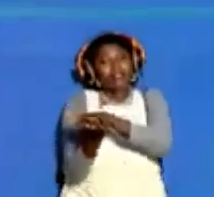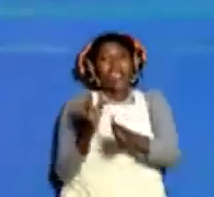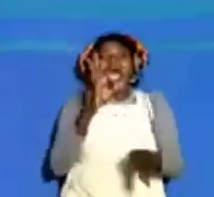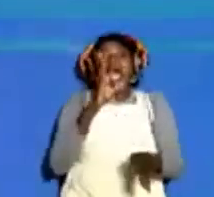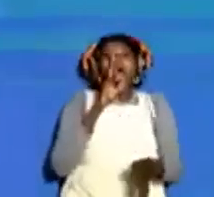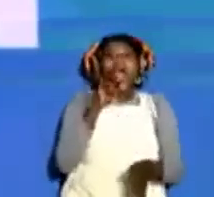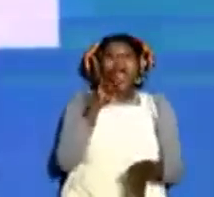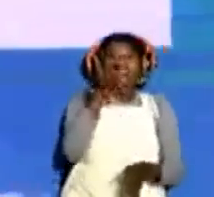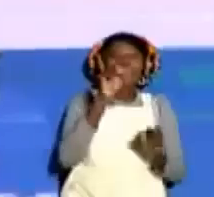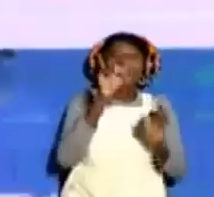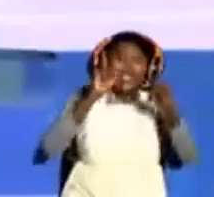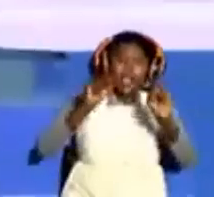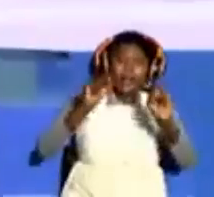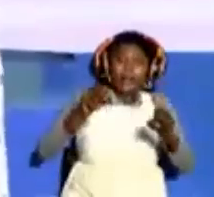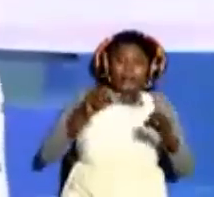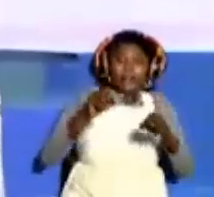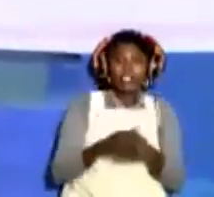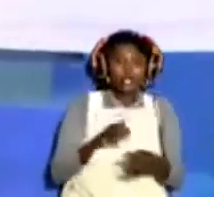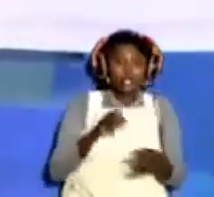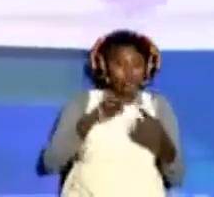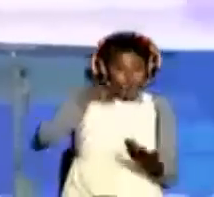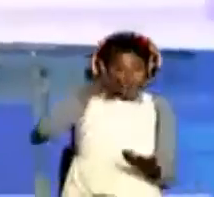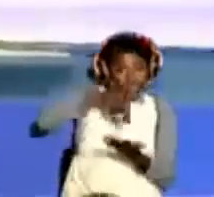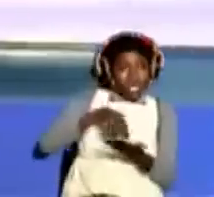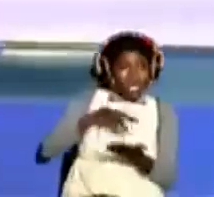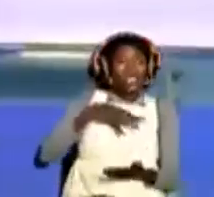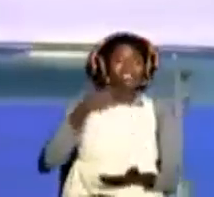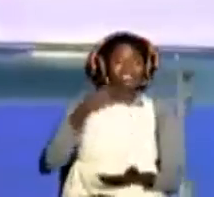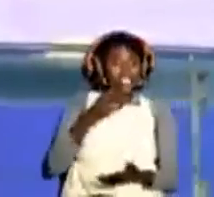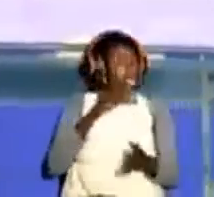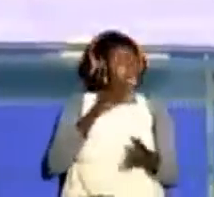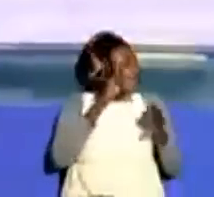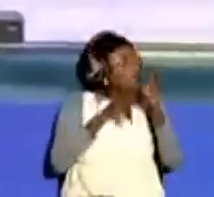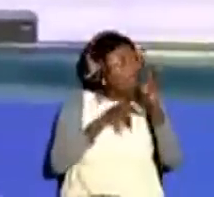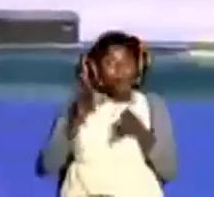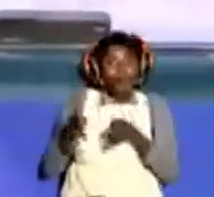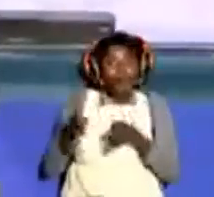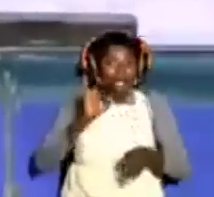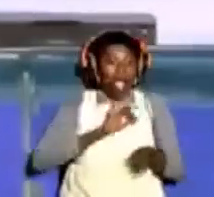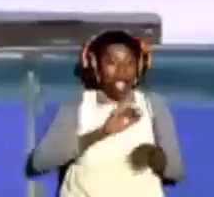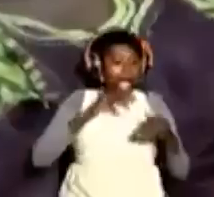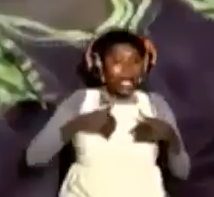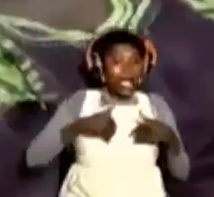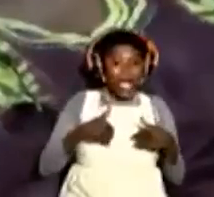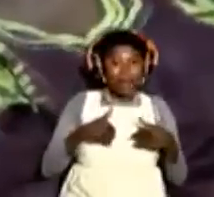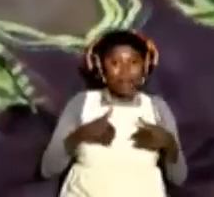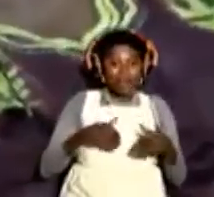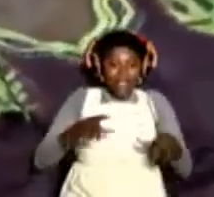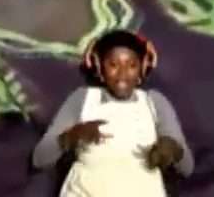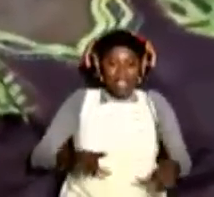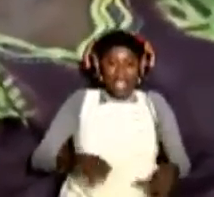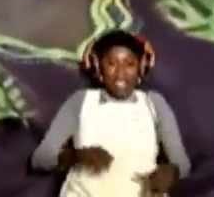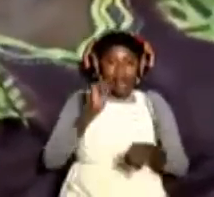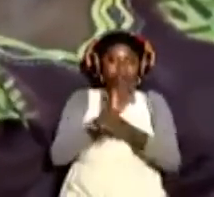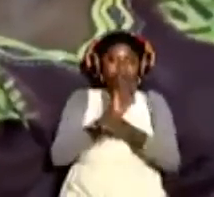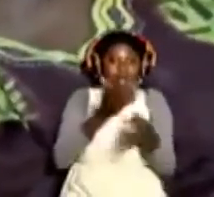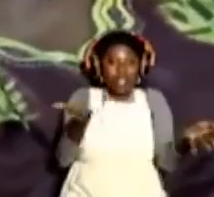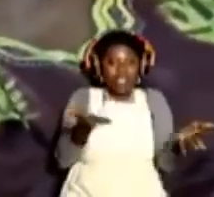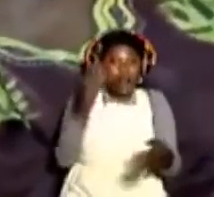Are you still able to stand up and say, "Brethren, I have lived in your midst for 10